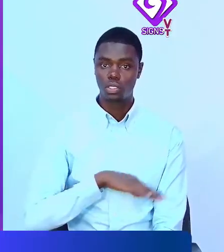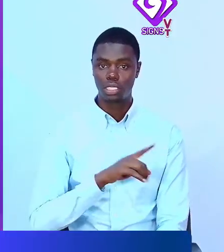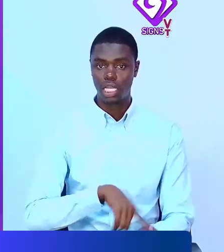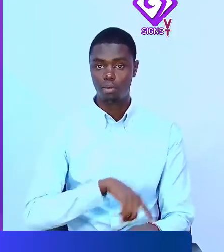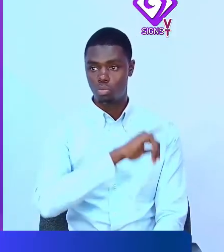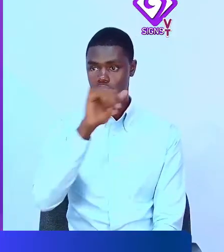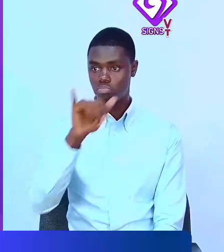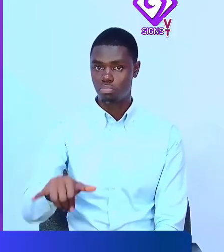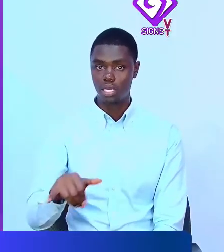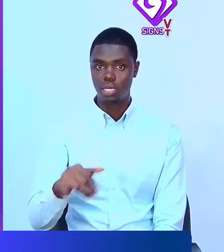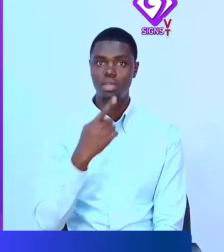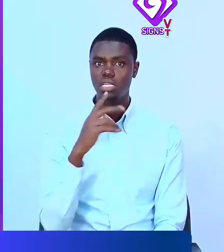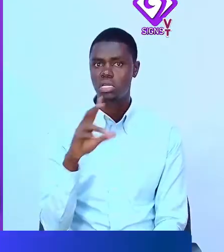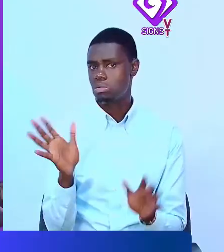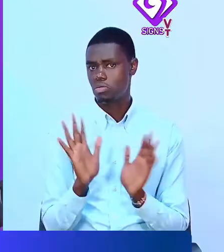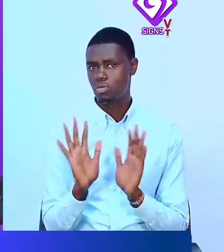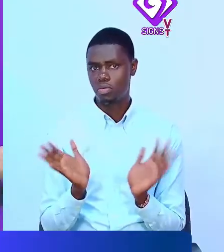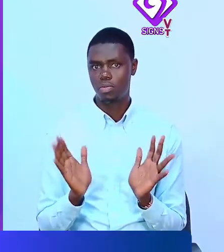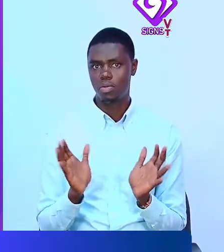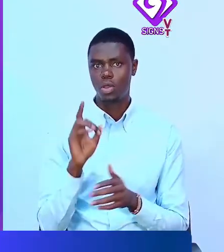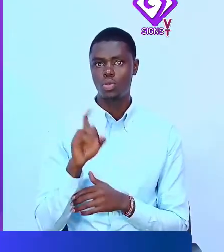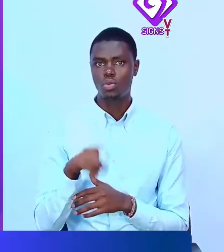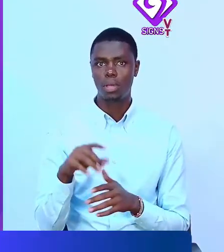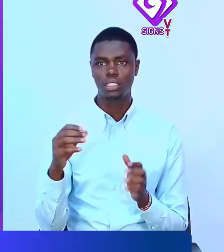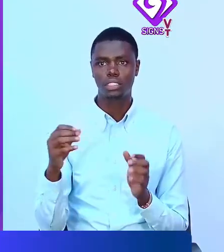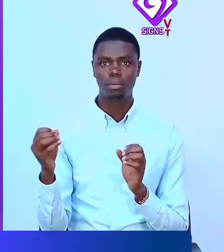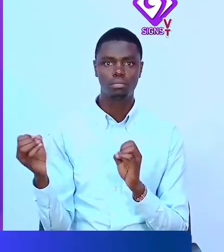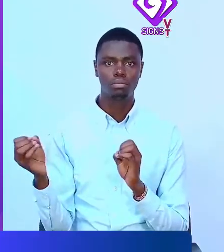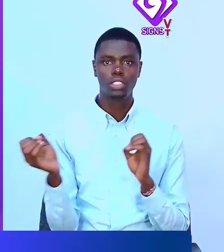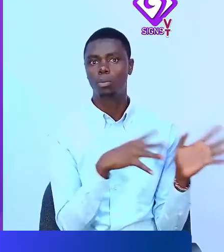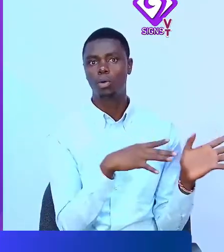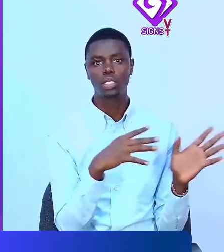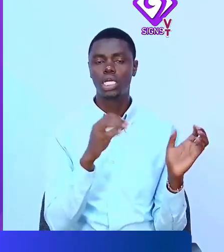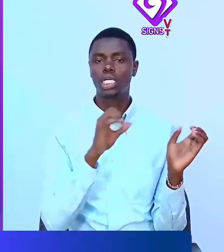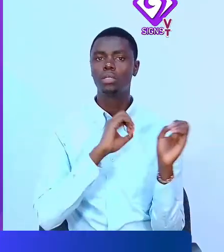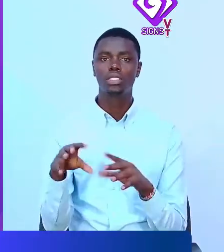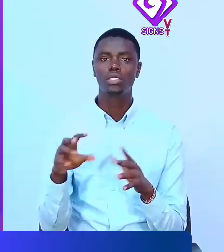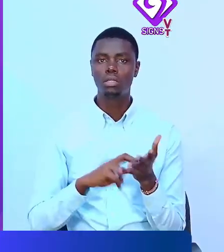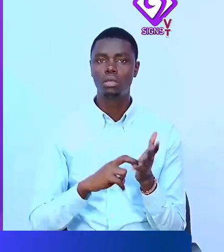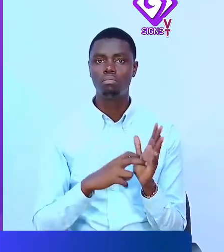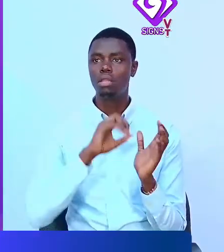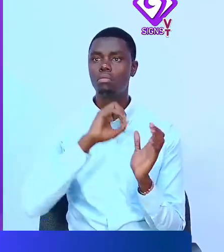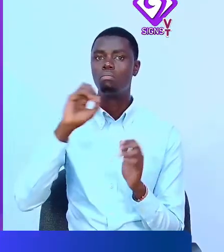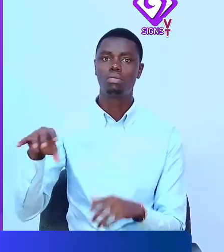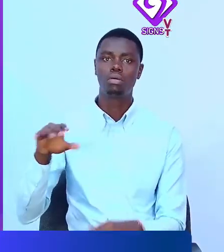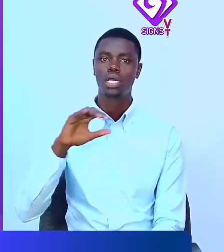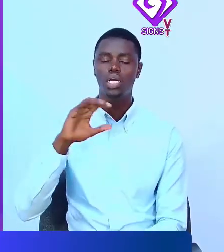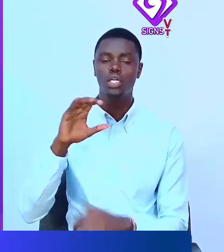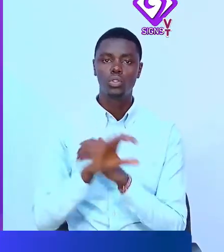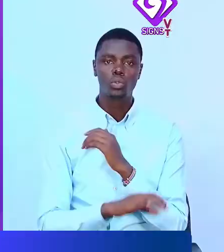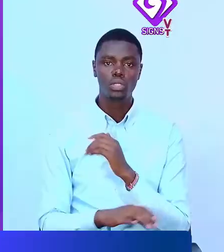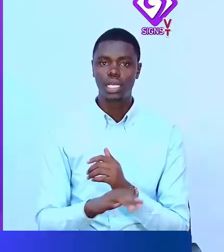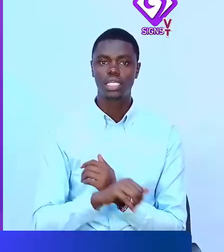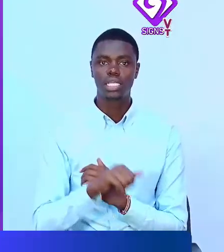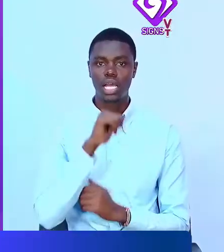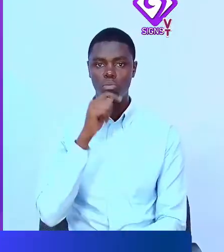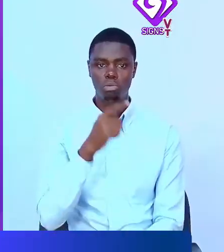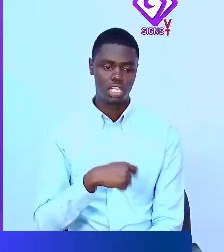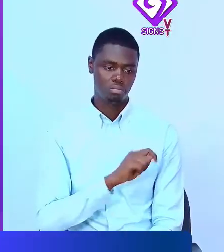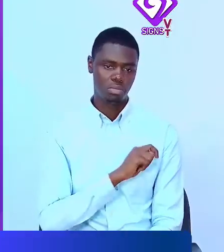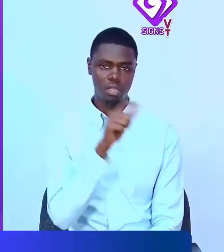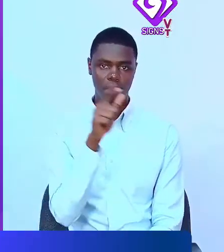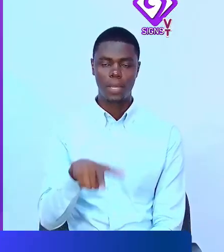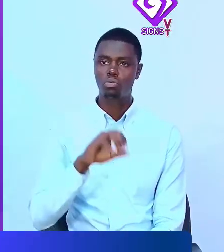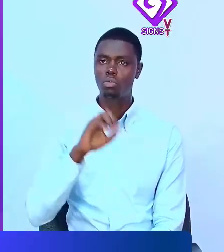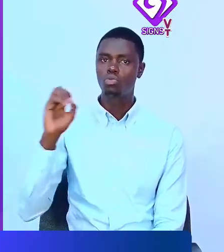Yeah. They said, no, but you should deport me. So deportation means take me to my country. You can't take me. I'm not a Spanish person. Yeah. Take